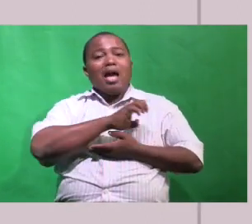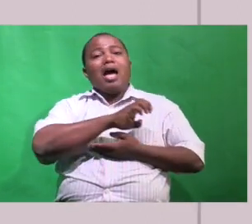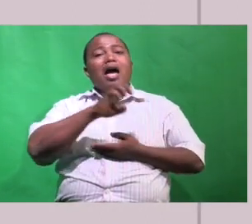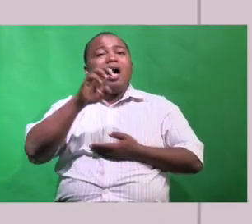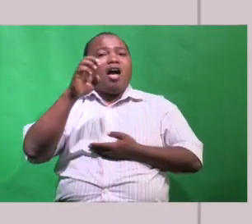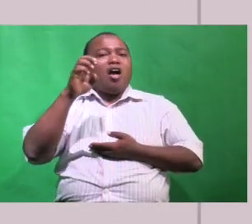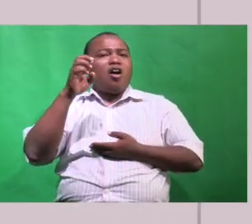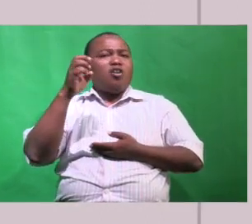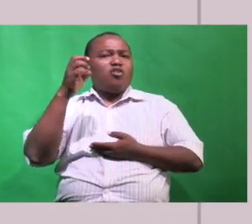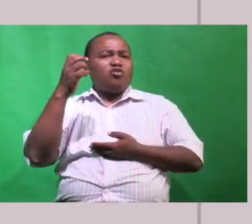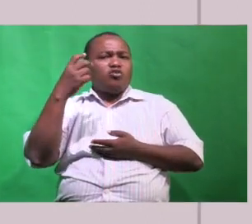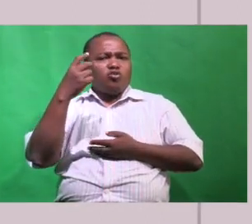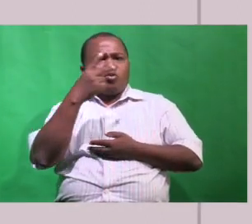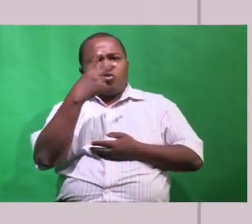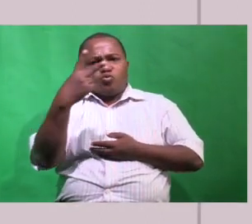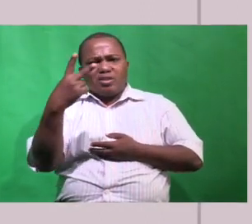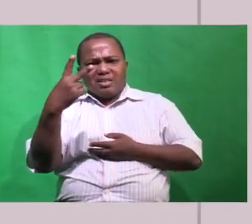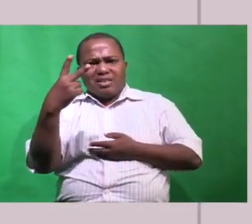31st